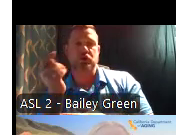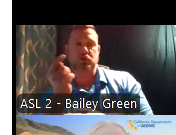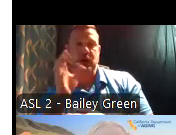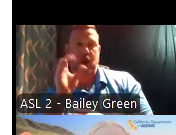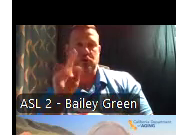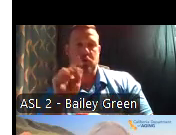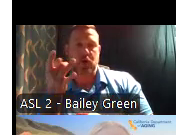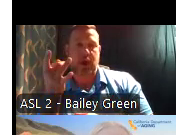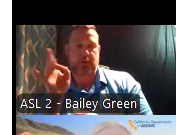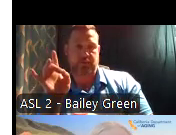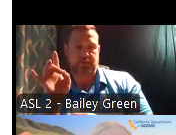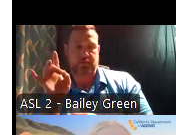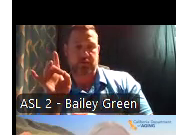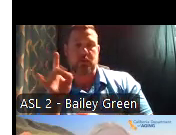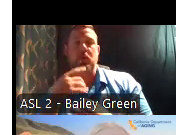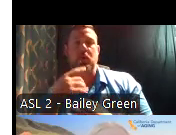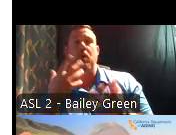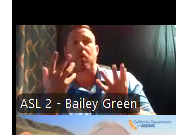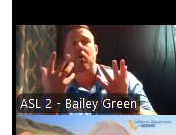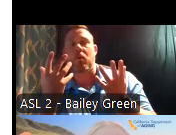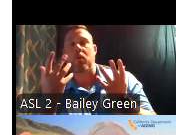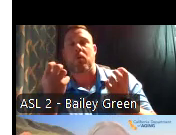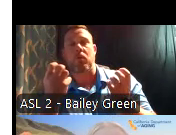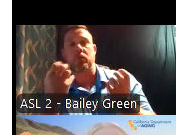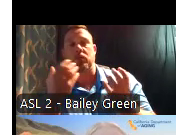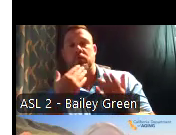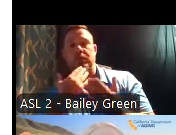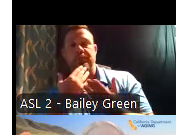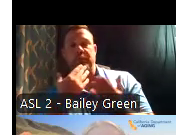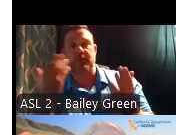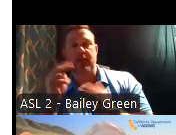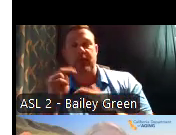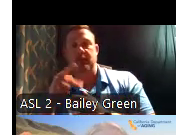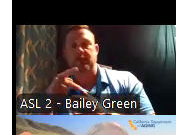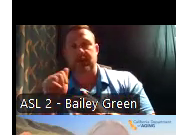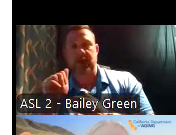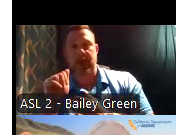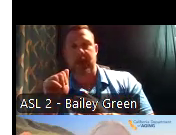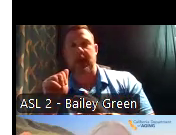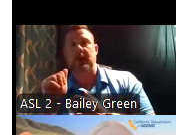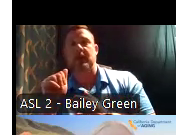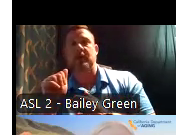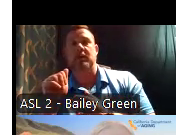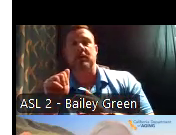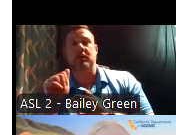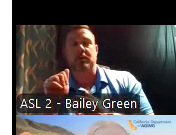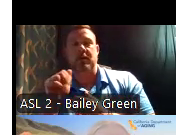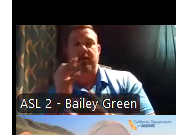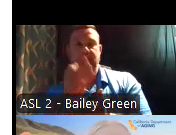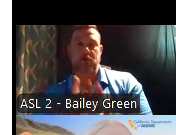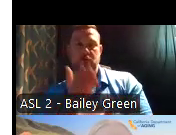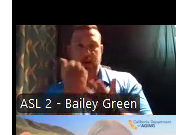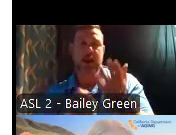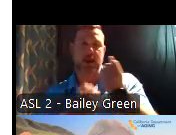8th. Do want to also always thank our NPA philanthropic partners for supporting this event and